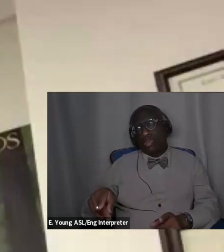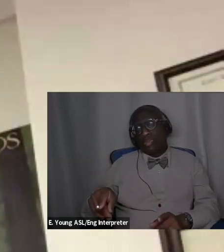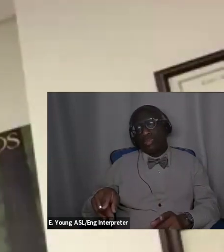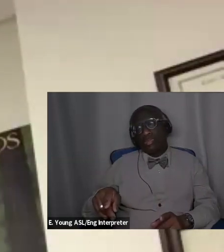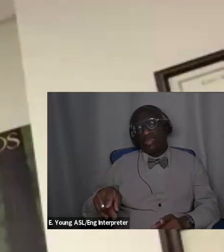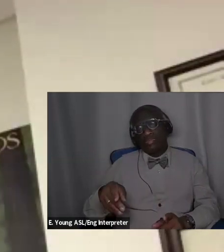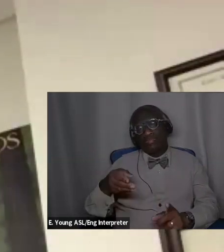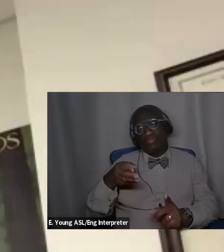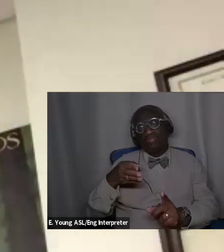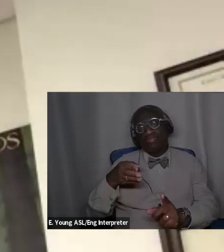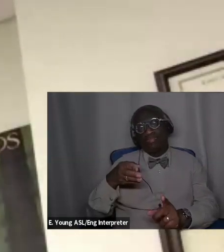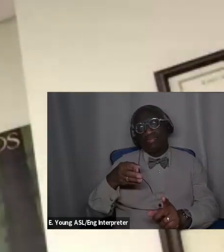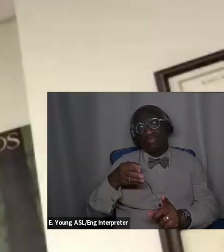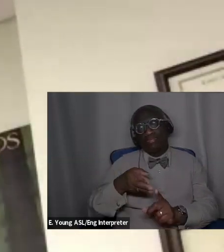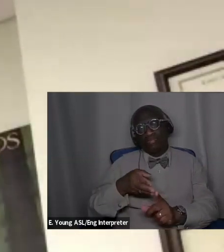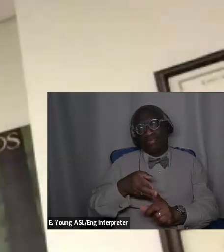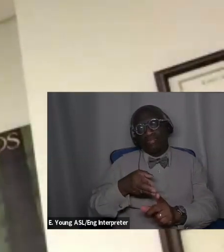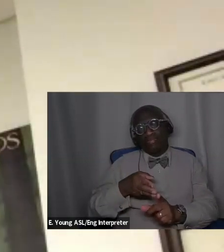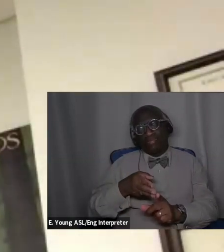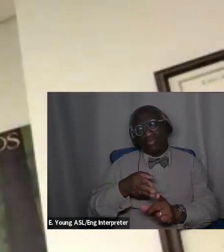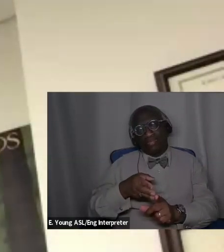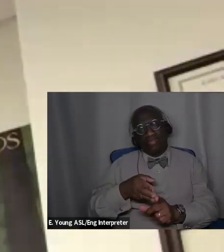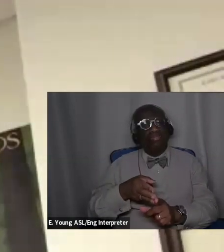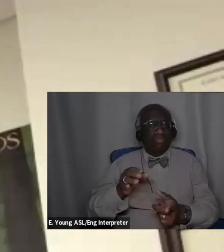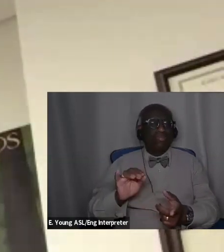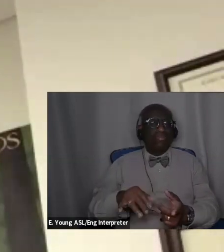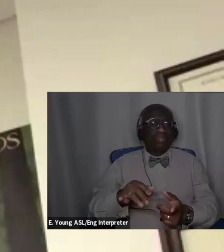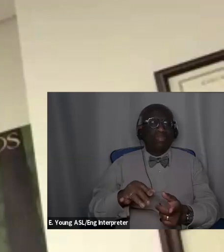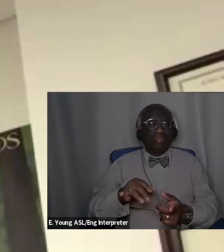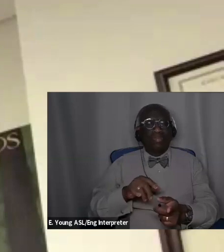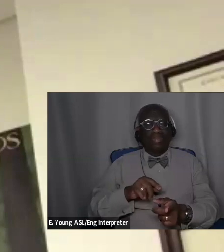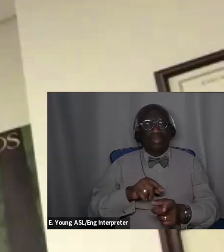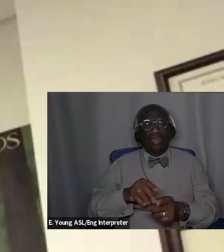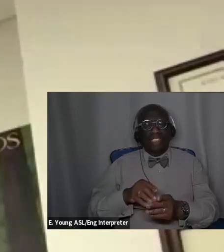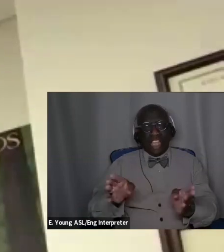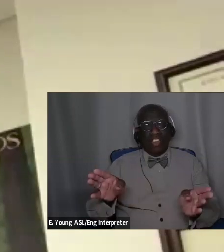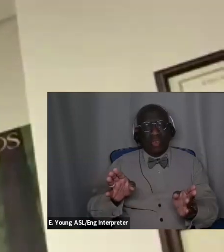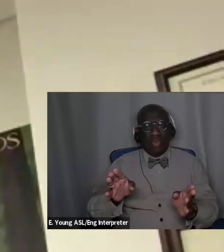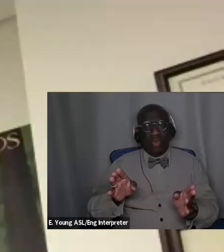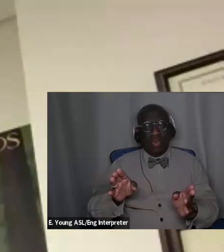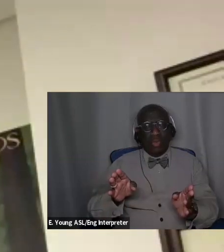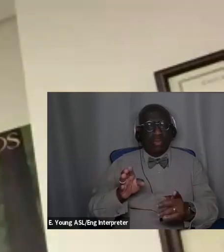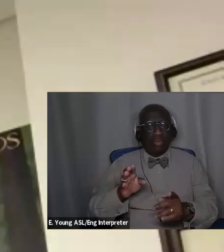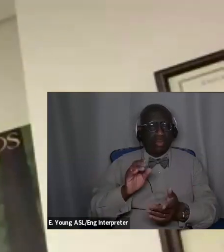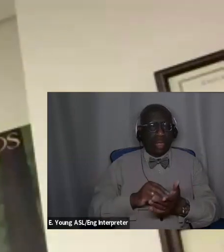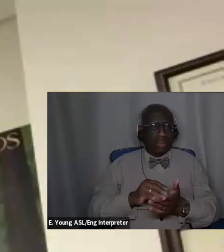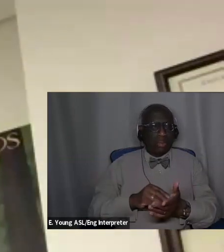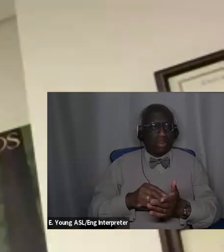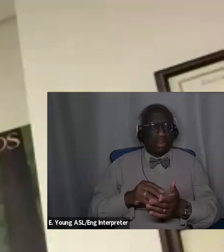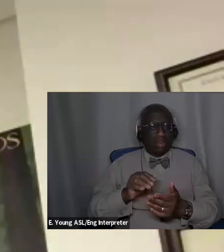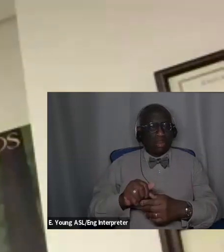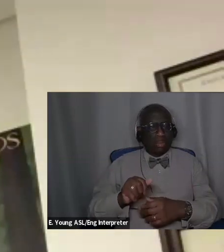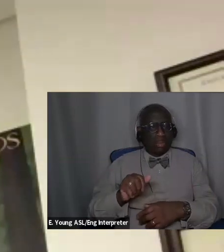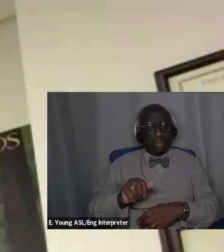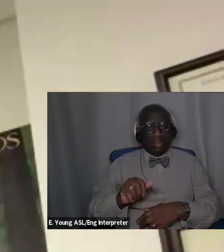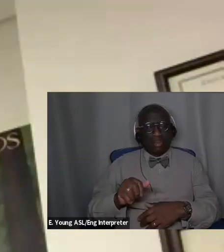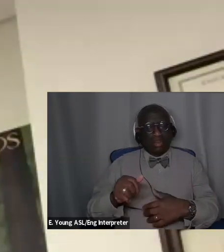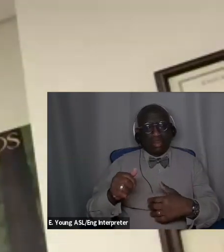general practitioner. That's the best one. But it can be a